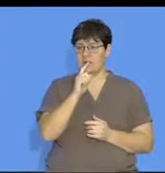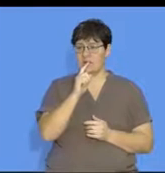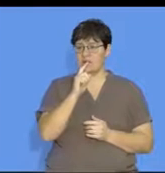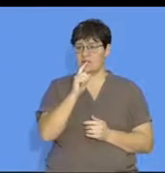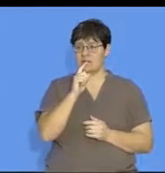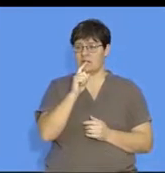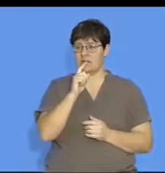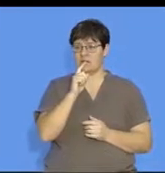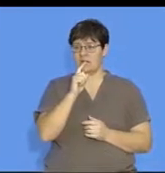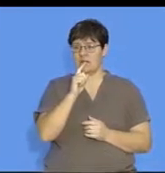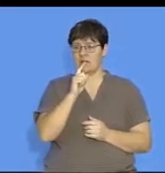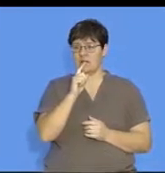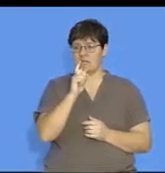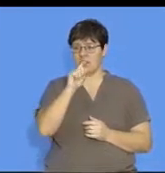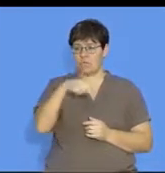1,12, okay?